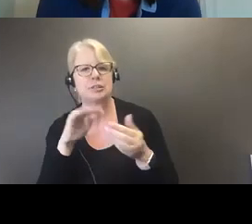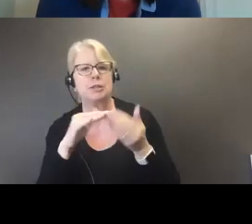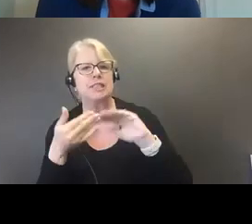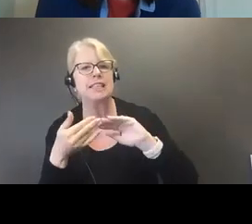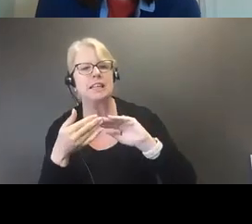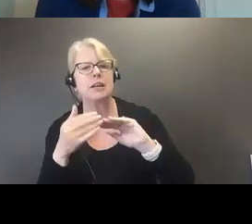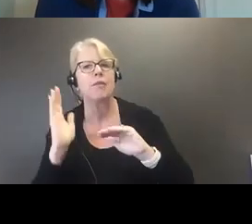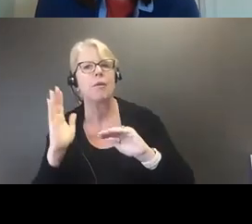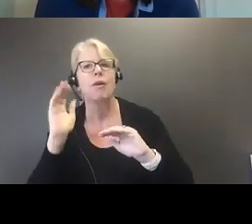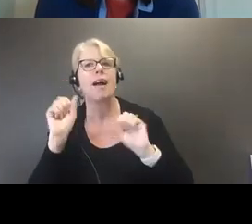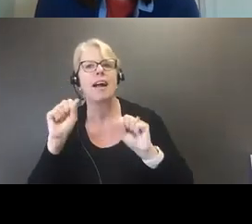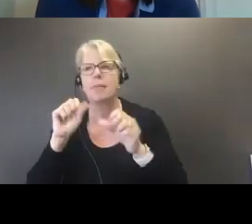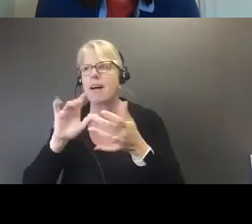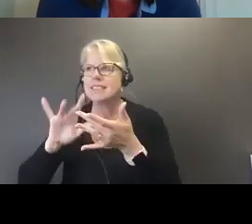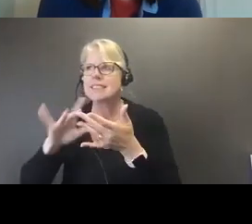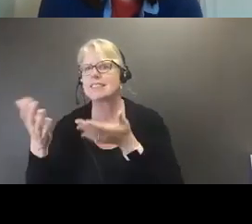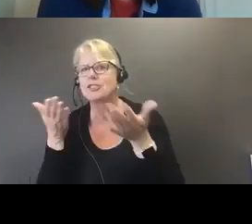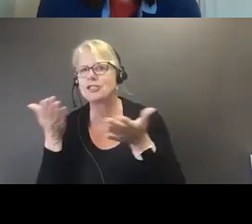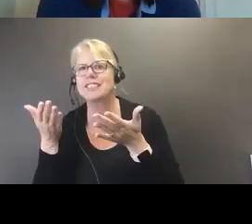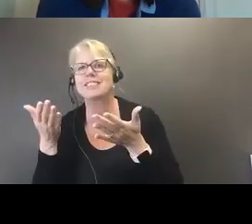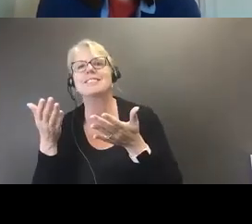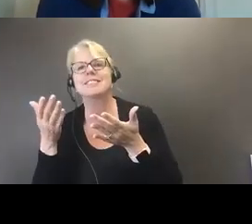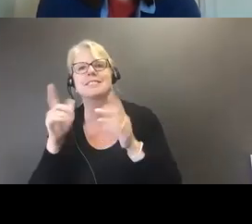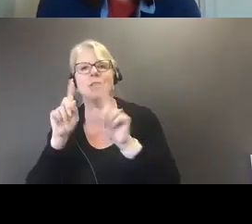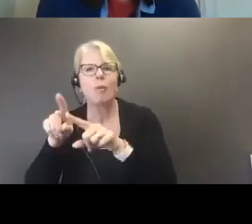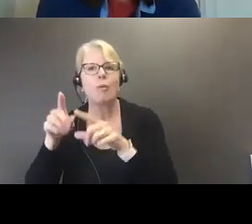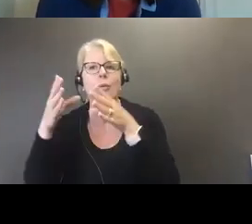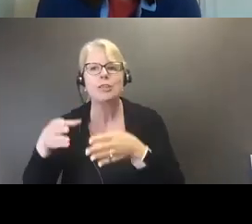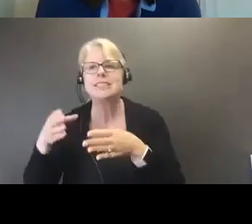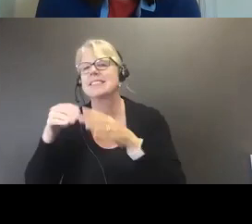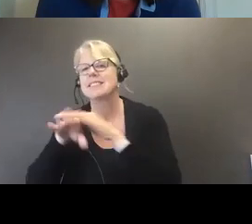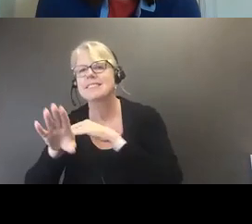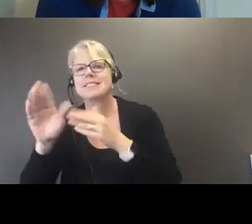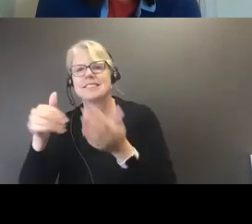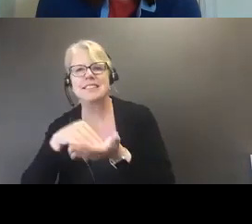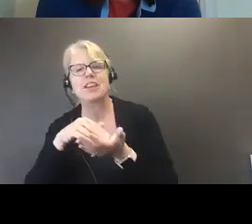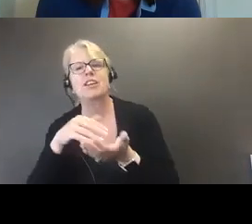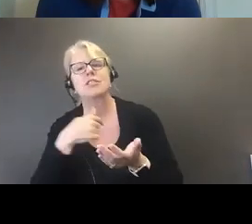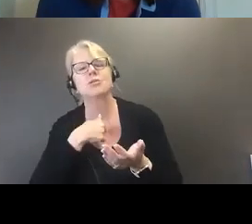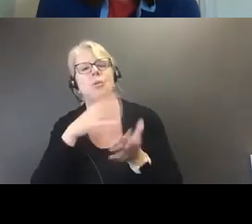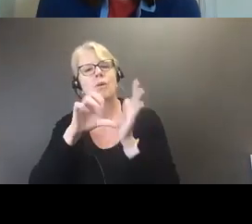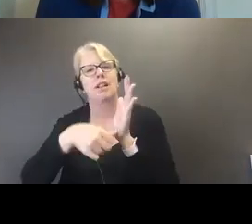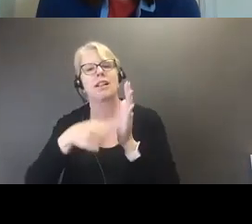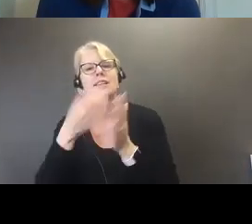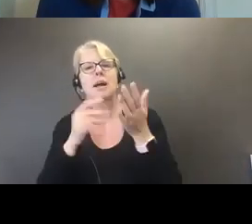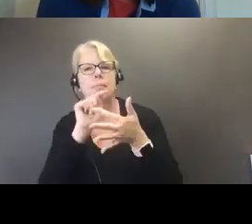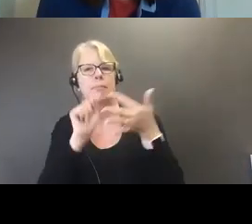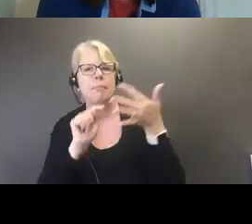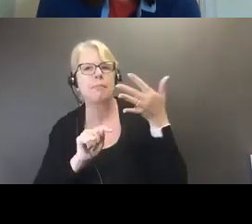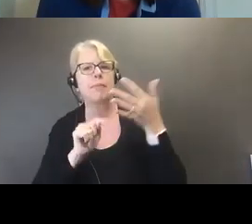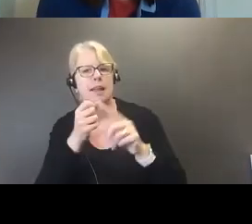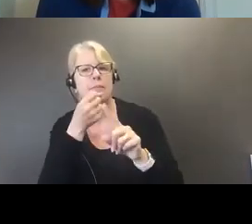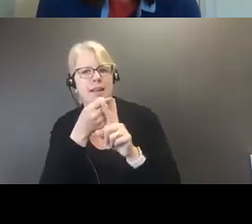access services and connect with each other in person in their centers. So I'm just going to highlight a bit of the impact